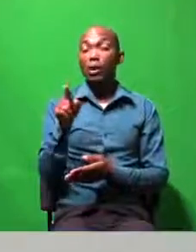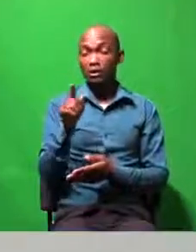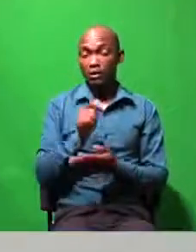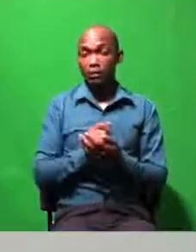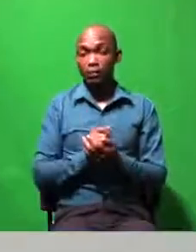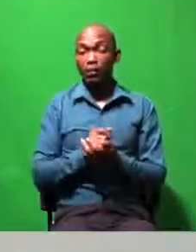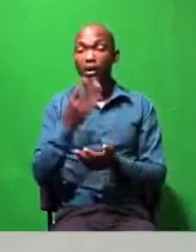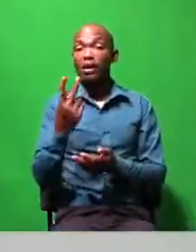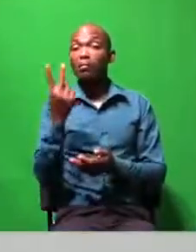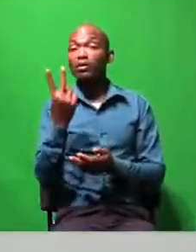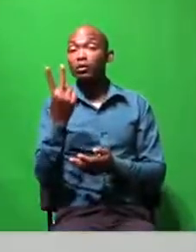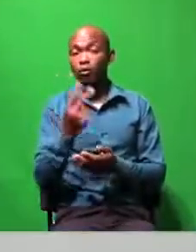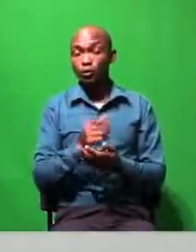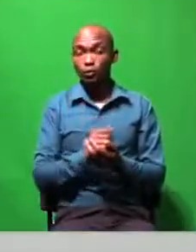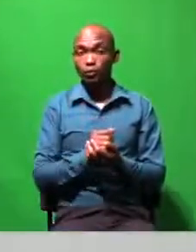2,